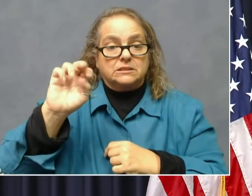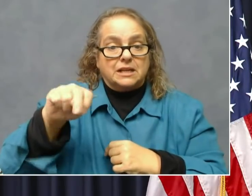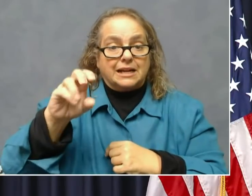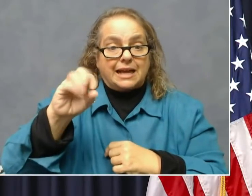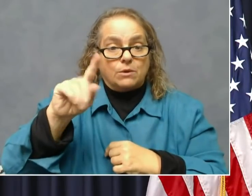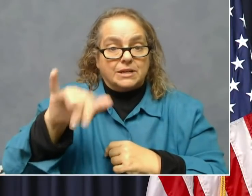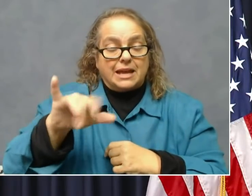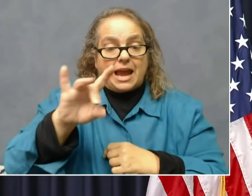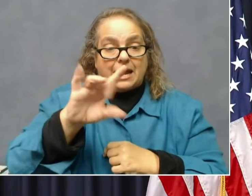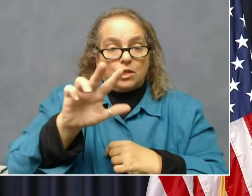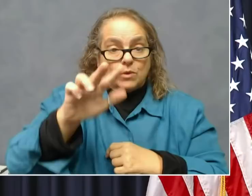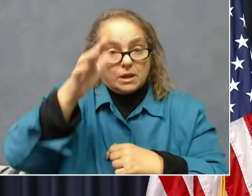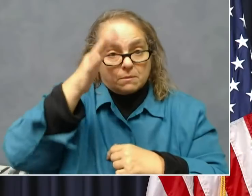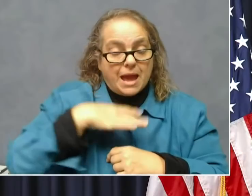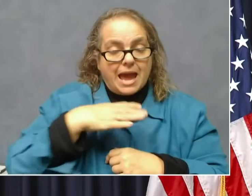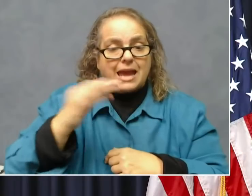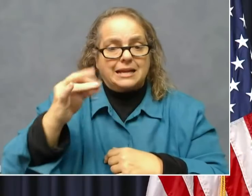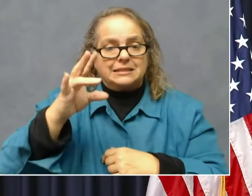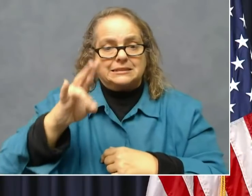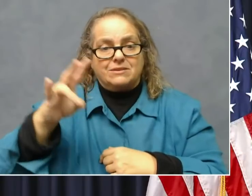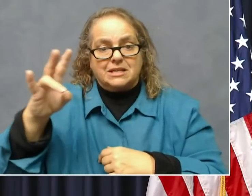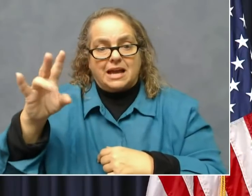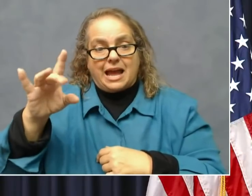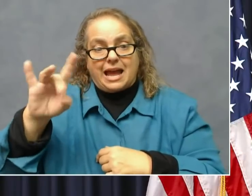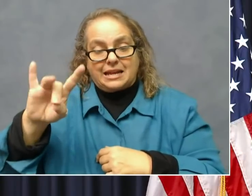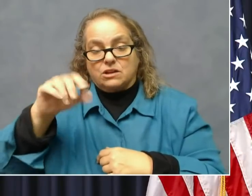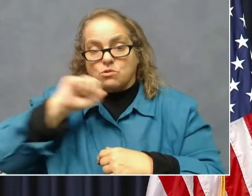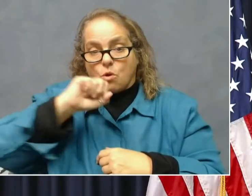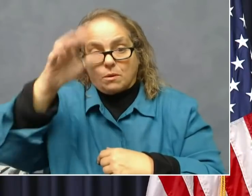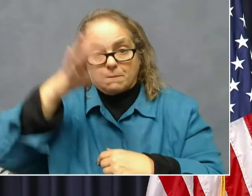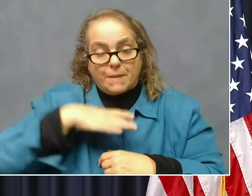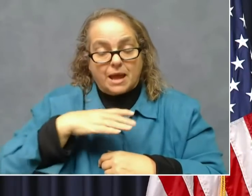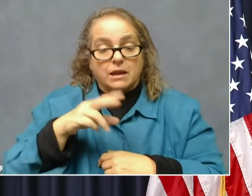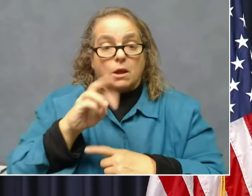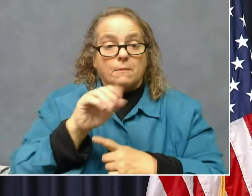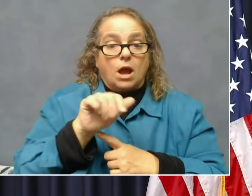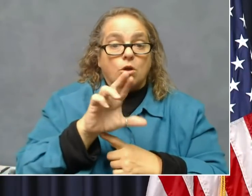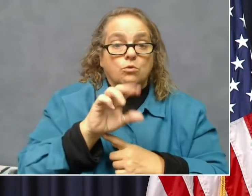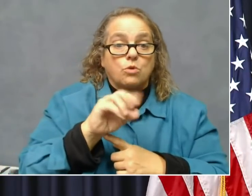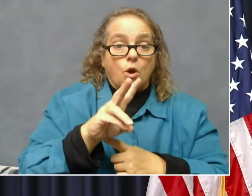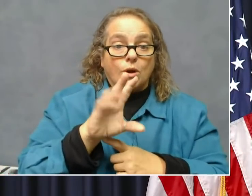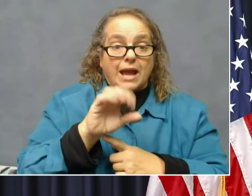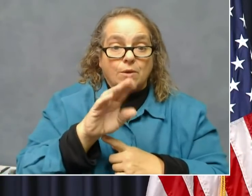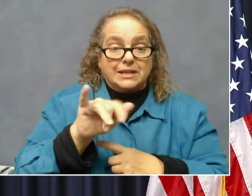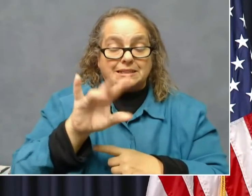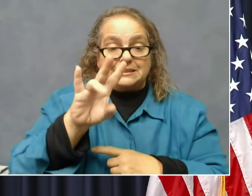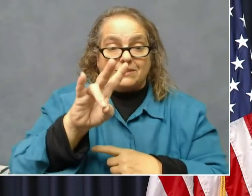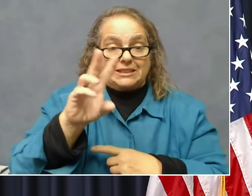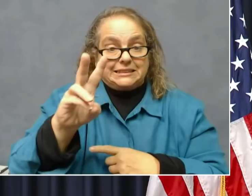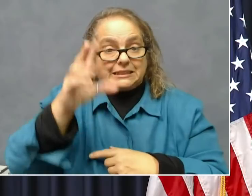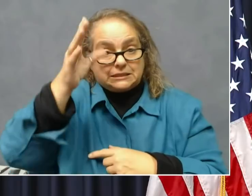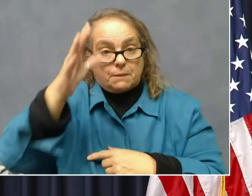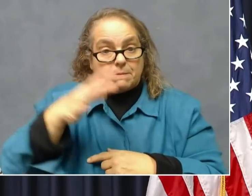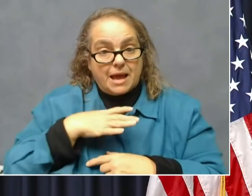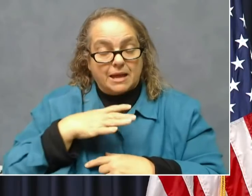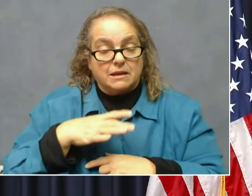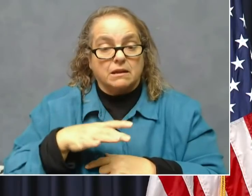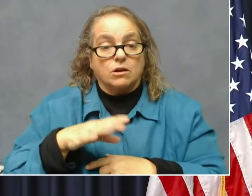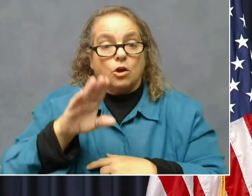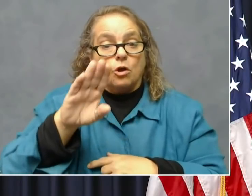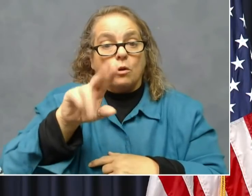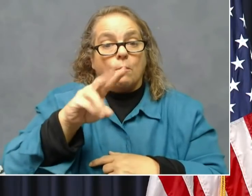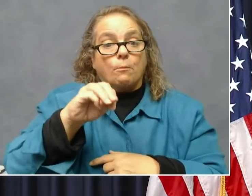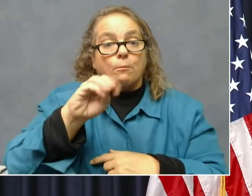and an 87-year-old man. From Monroe County, a 76-year-old man. From Muhlenberg County, an 81-year-old woman and